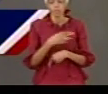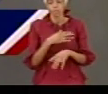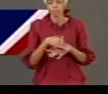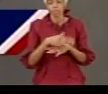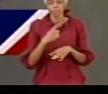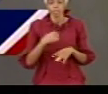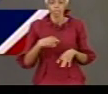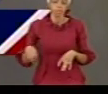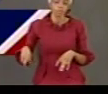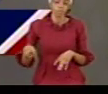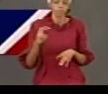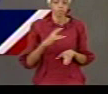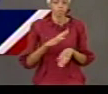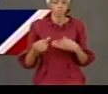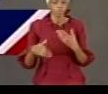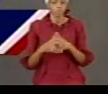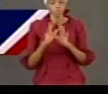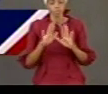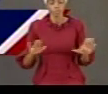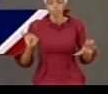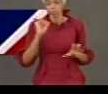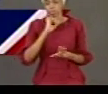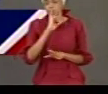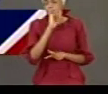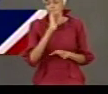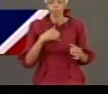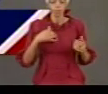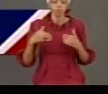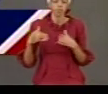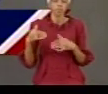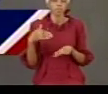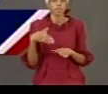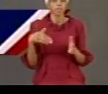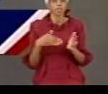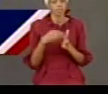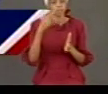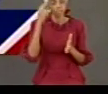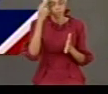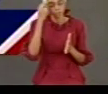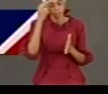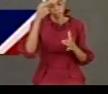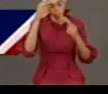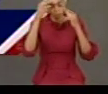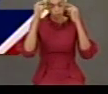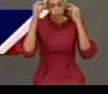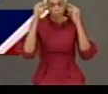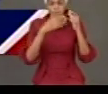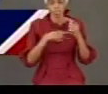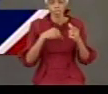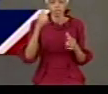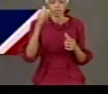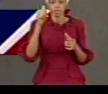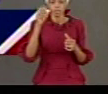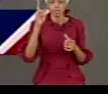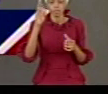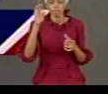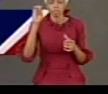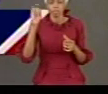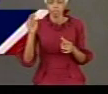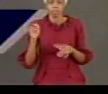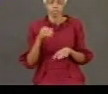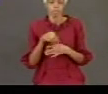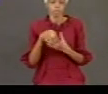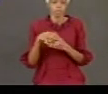congregation of the children of Israel murmured against Moses and Aaron in the wilderness. The children of Israel